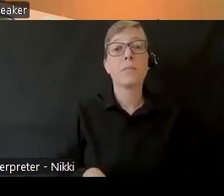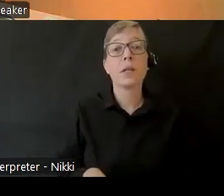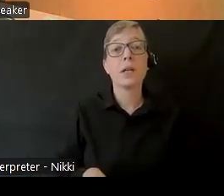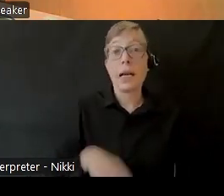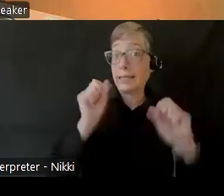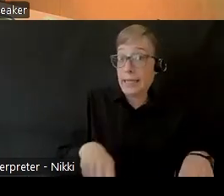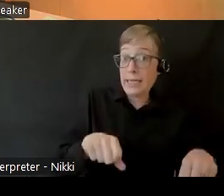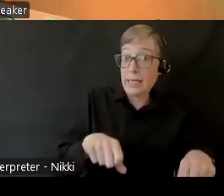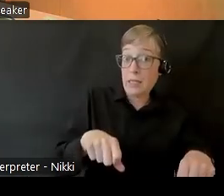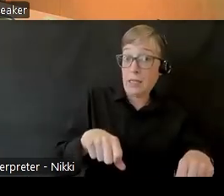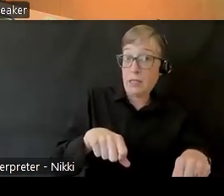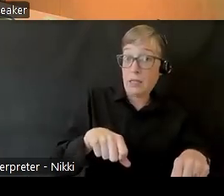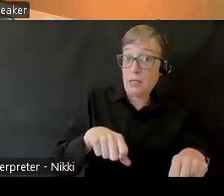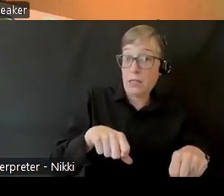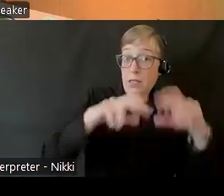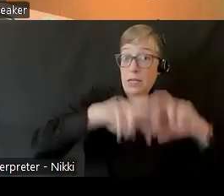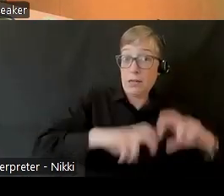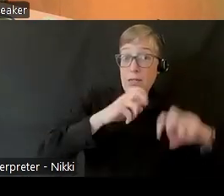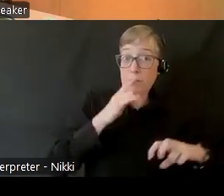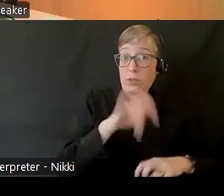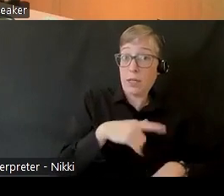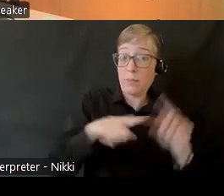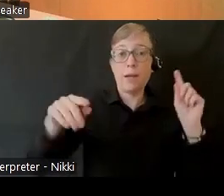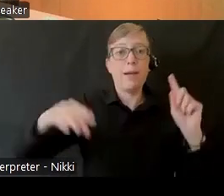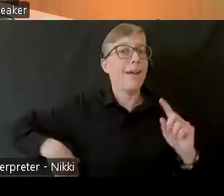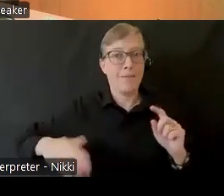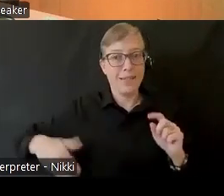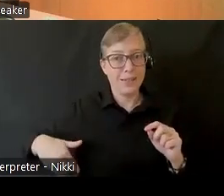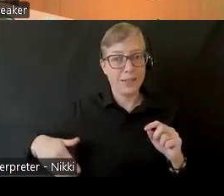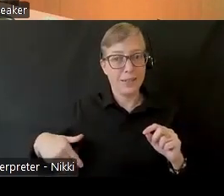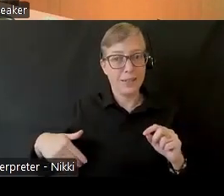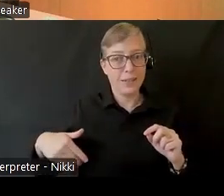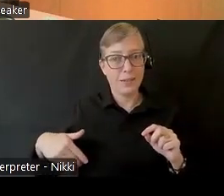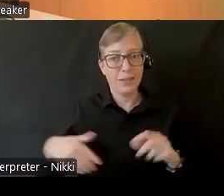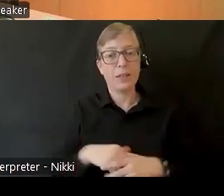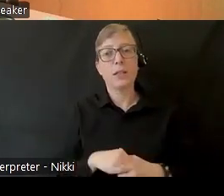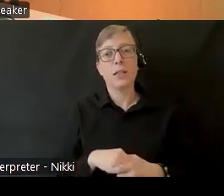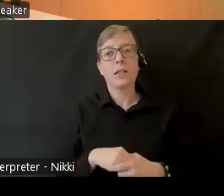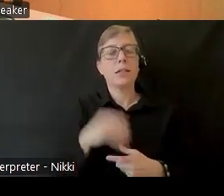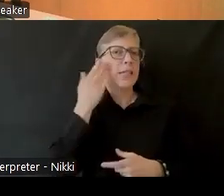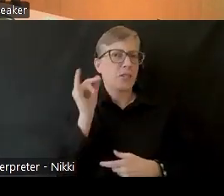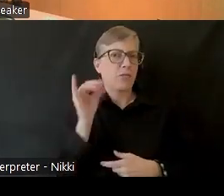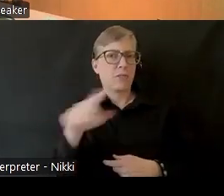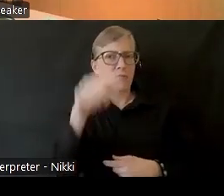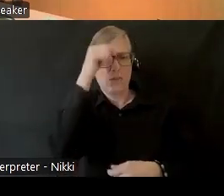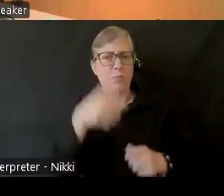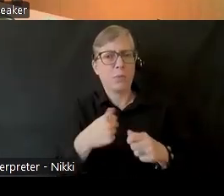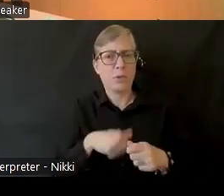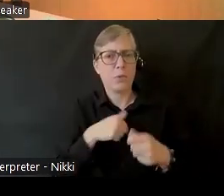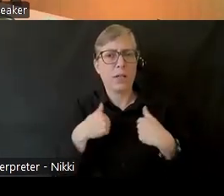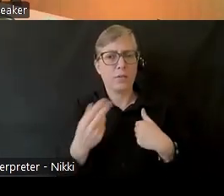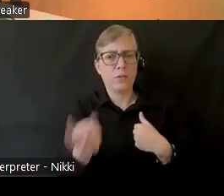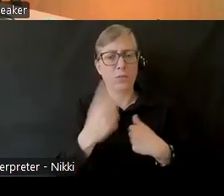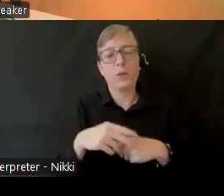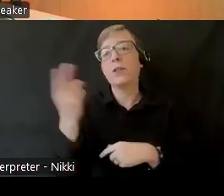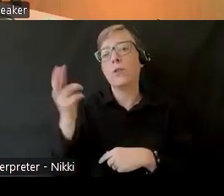not, because remember so I don't know if you guys recall, but we have University of Rochester offers